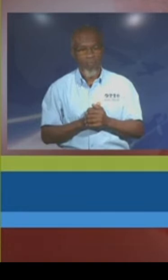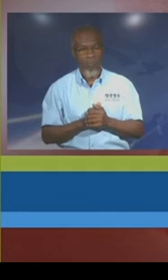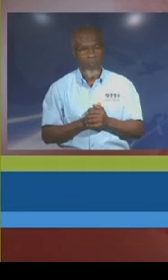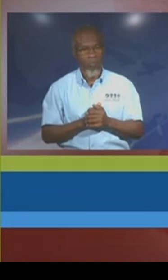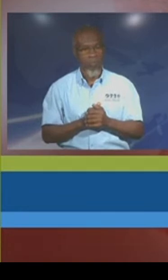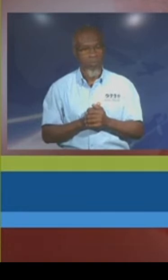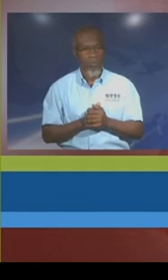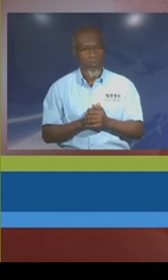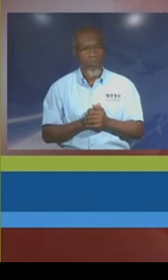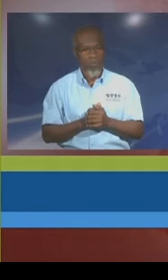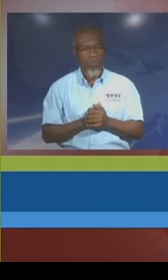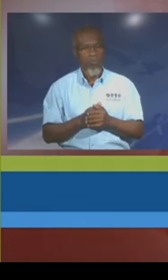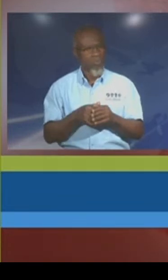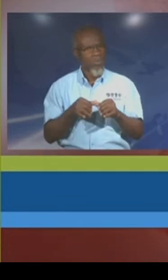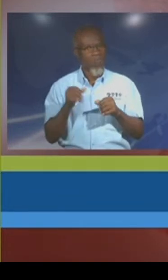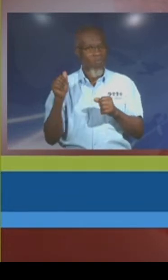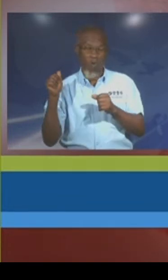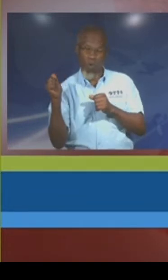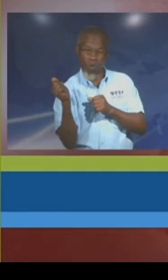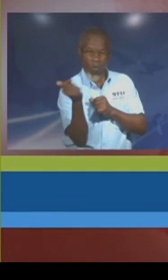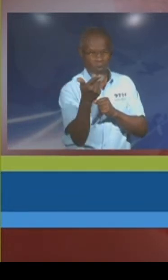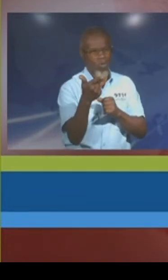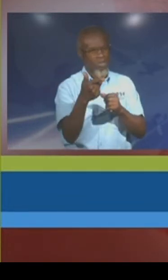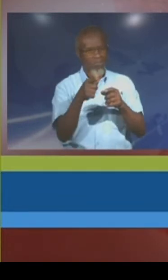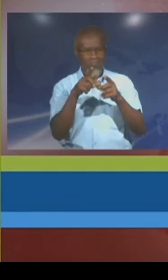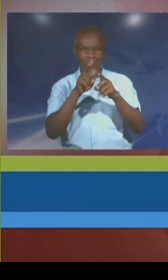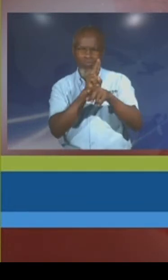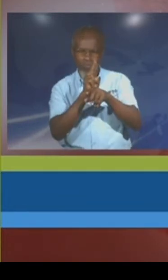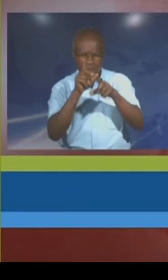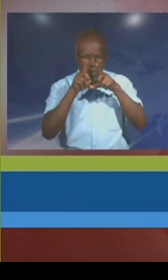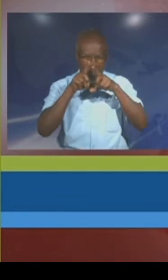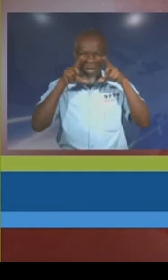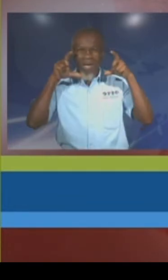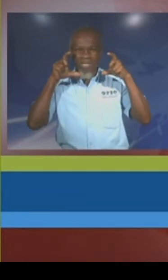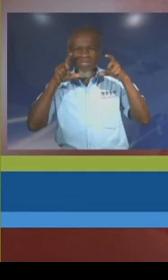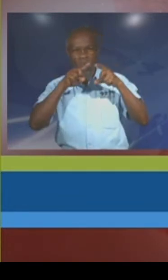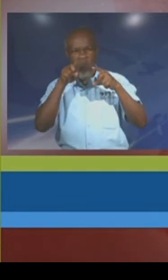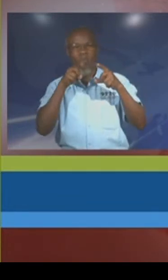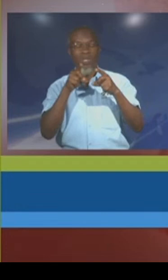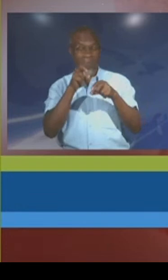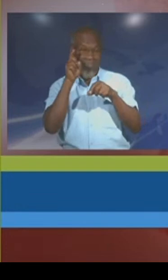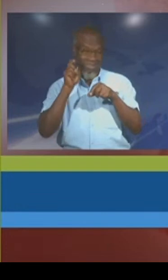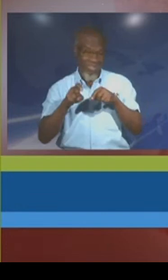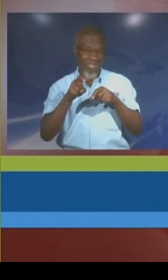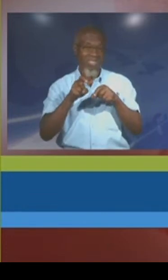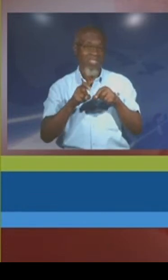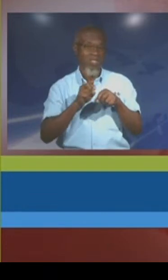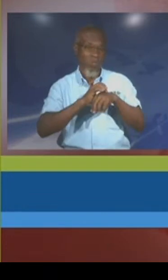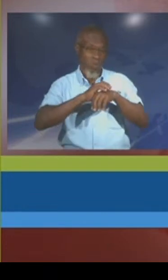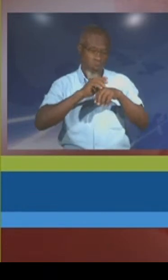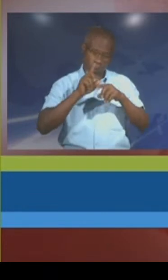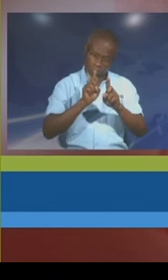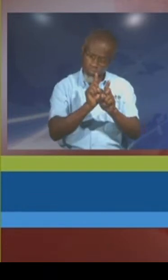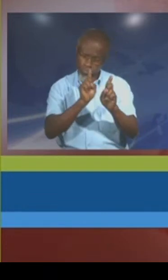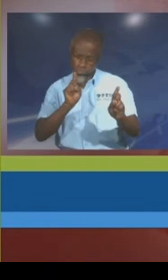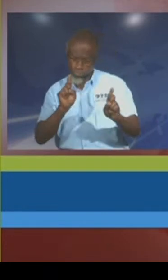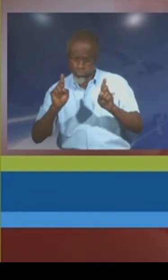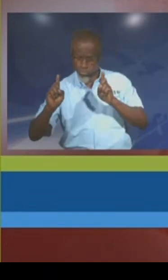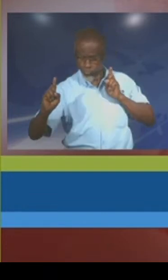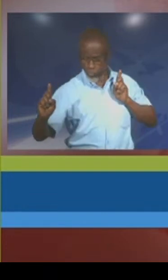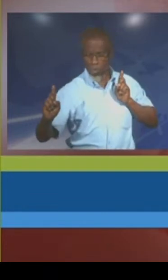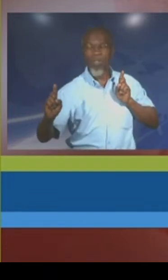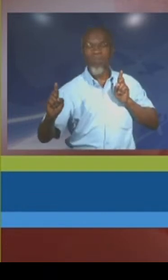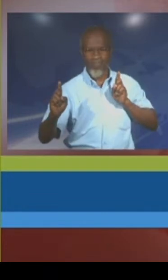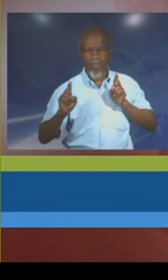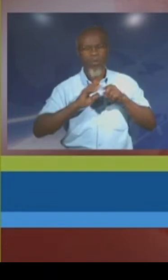them all and do them consistently, wearing a mask when required, watching your distance, and washing your hands. So thank you very much for the brief